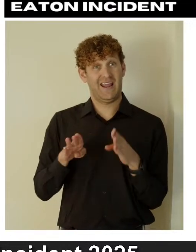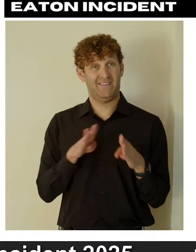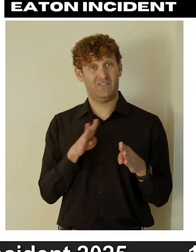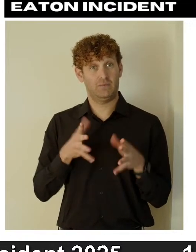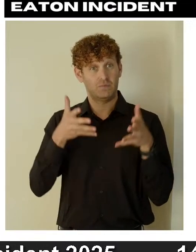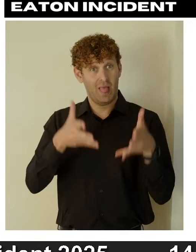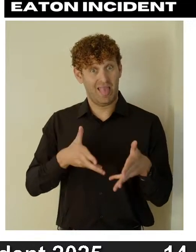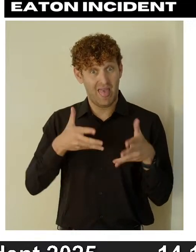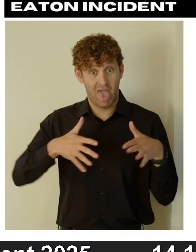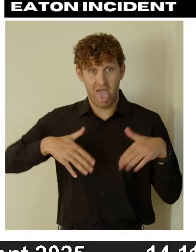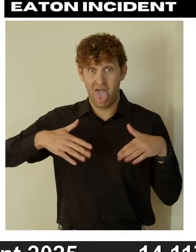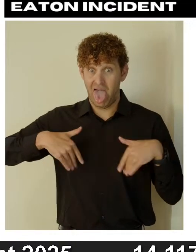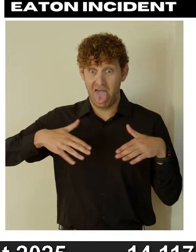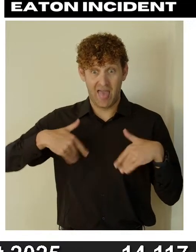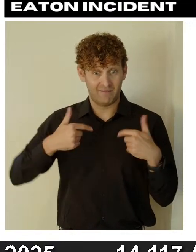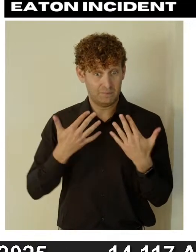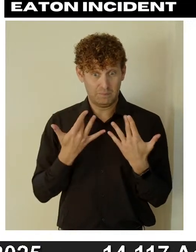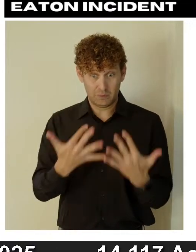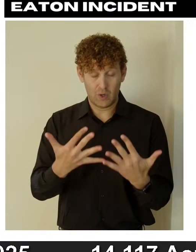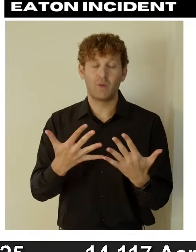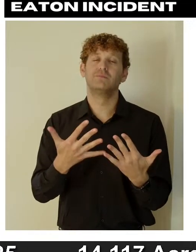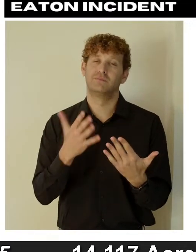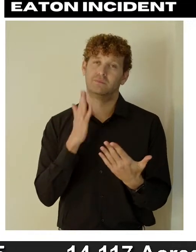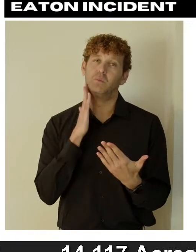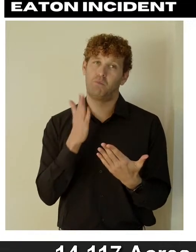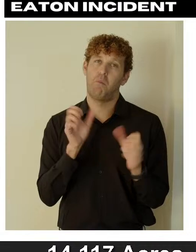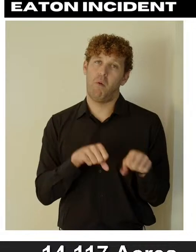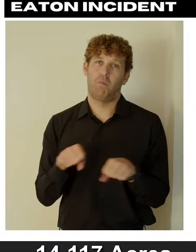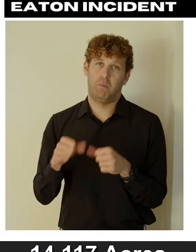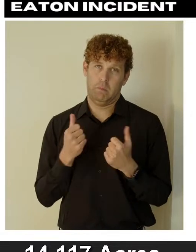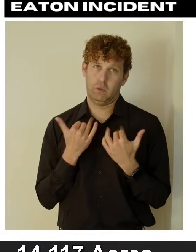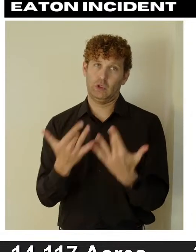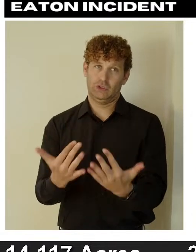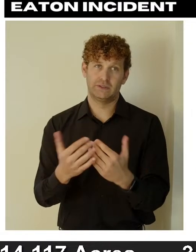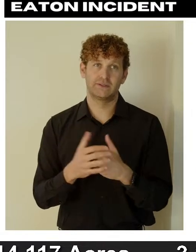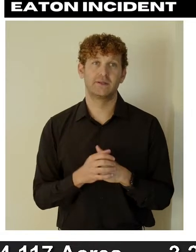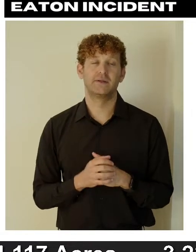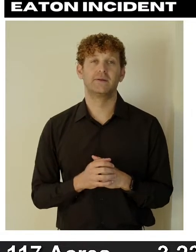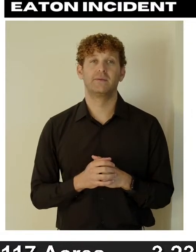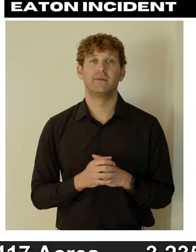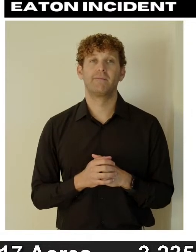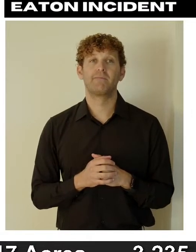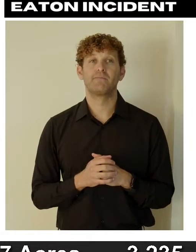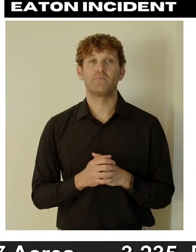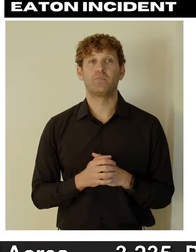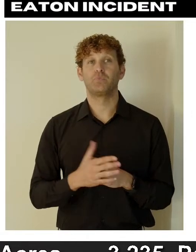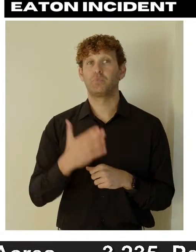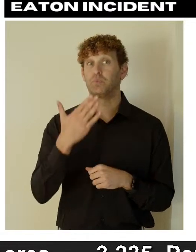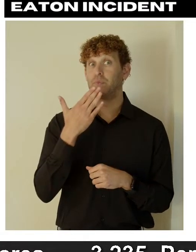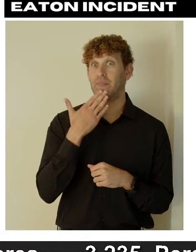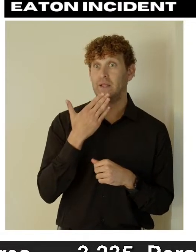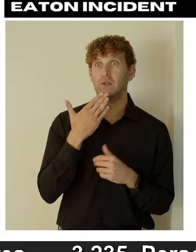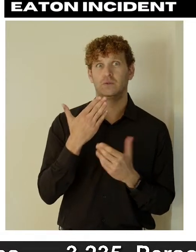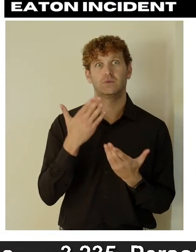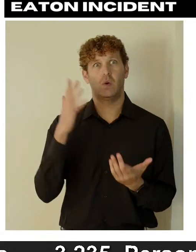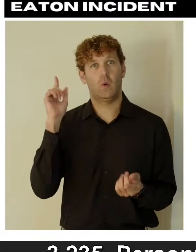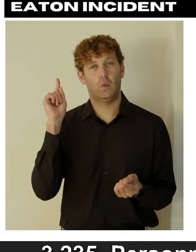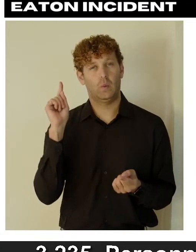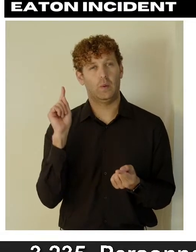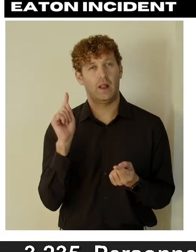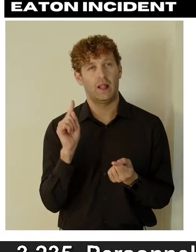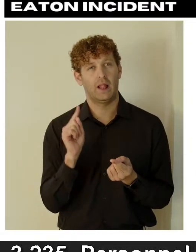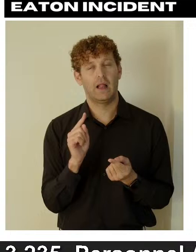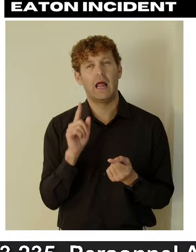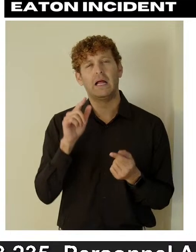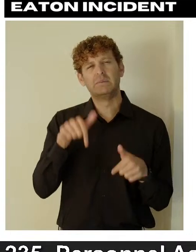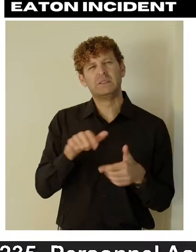that has its own danger associated with it. Thankfully, though, even that will start to give way late in the week, and we're still having high confidence in a